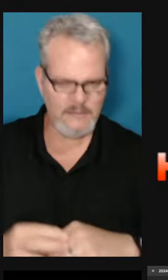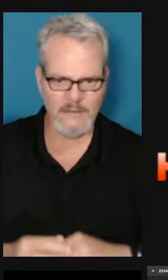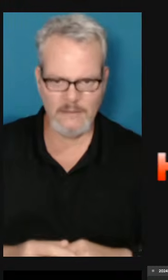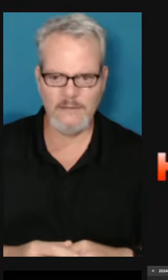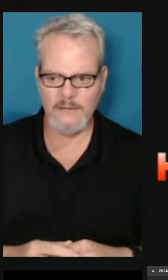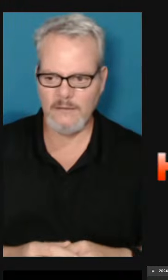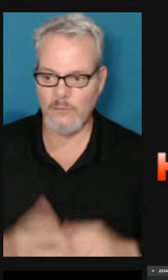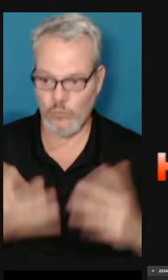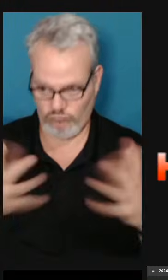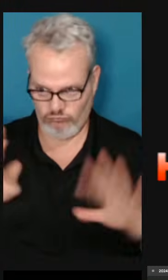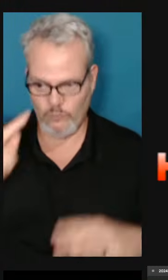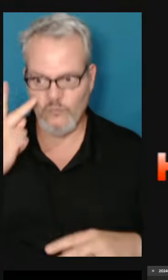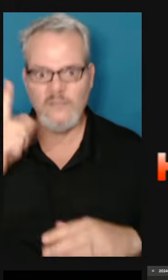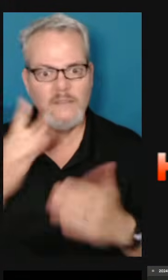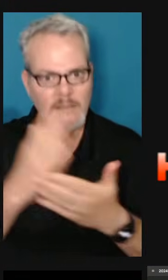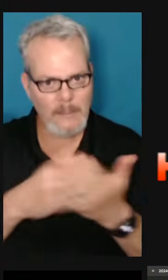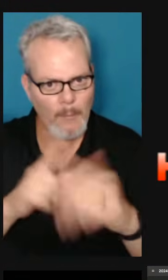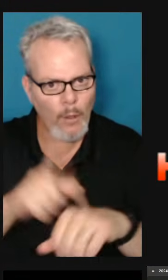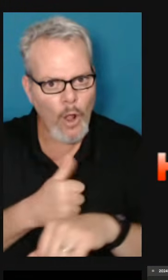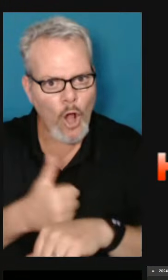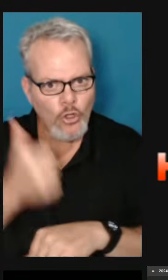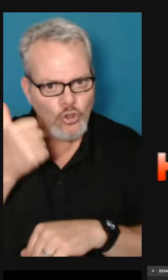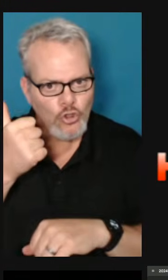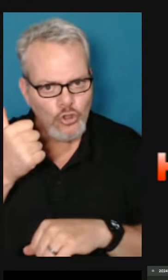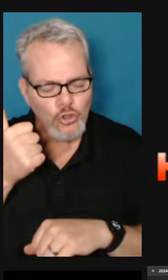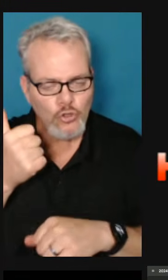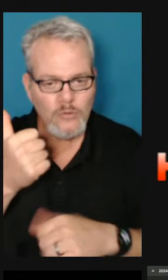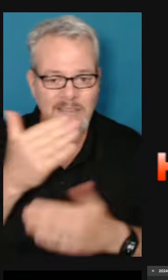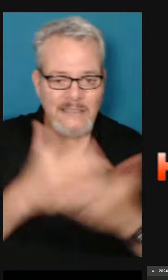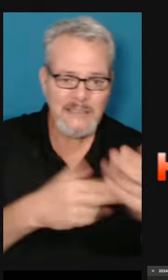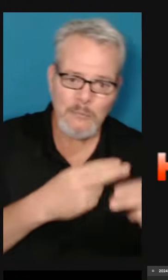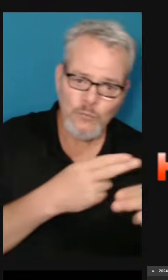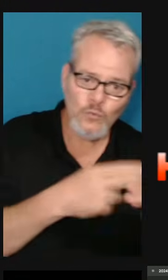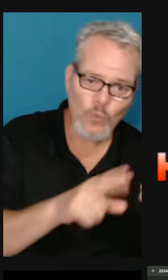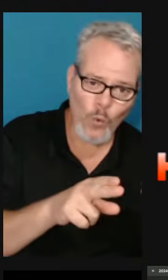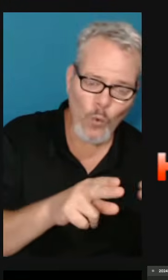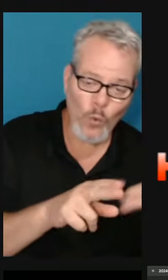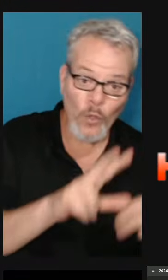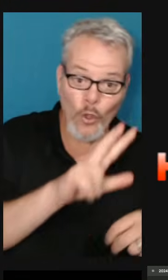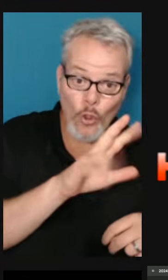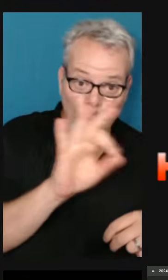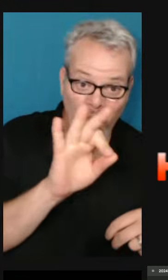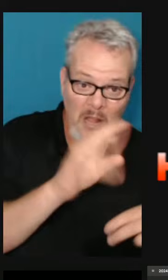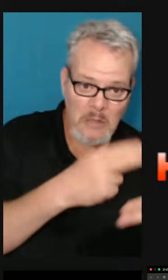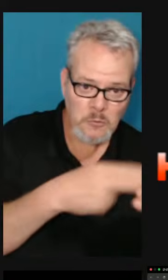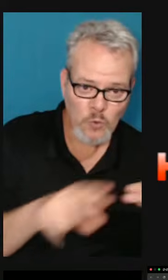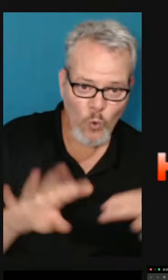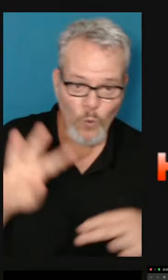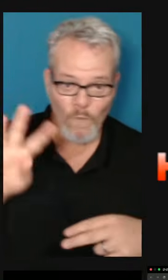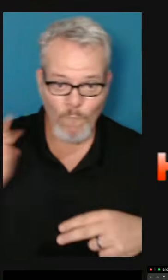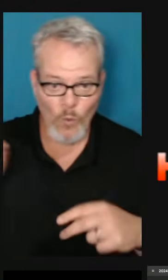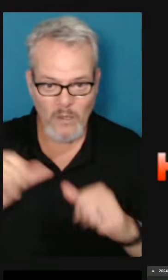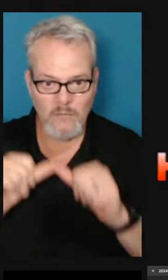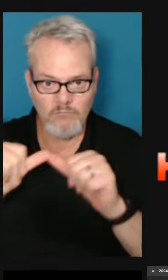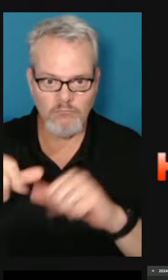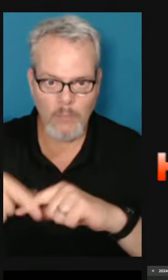We've seen longer ones at 40, we've seen shorter ones at 39, so kind of in between there. Our pause